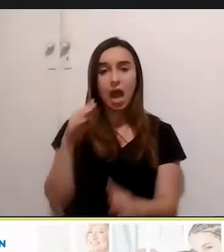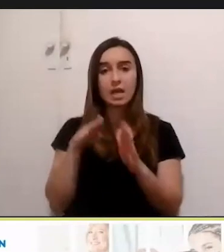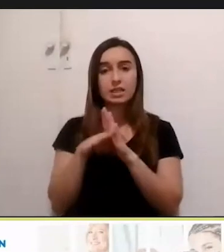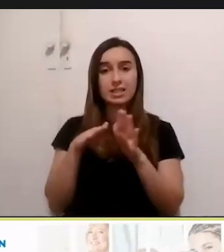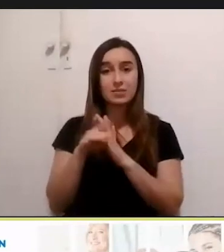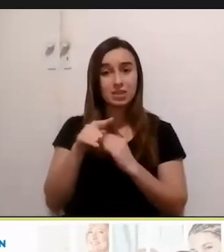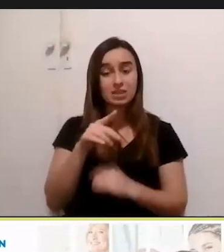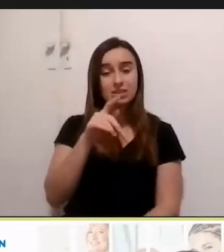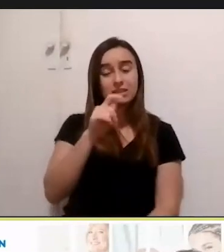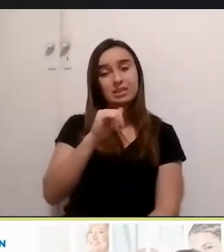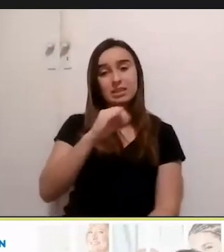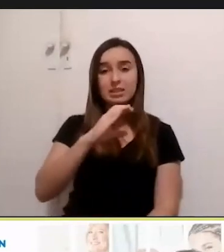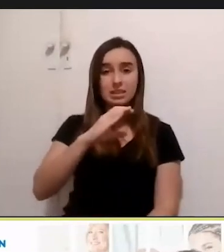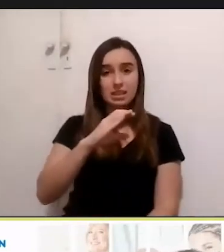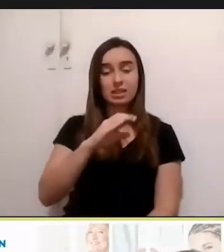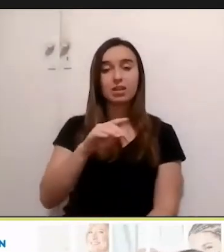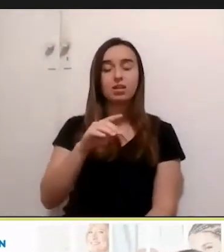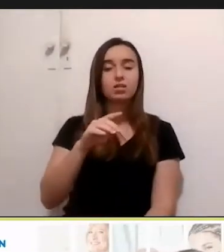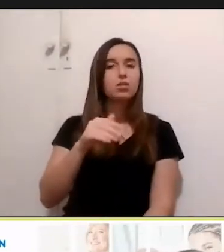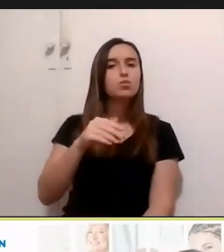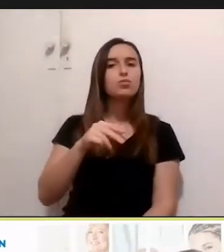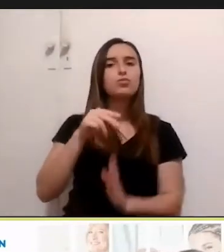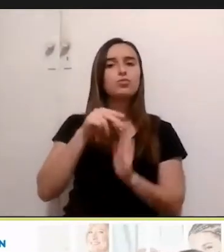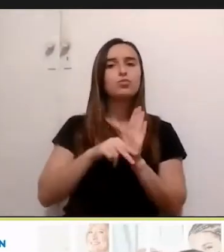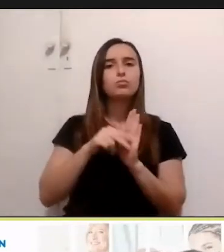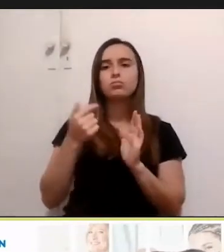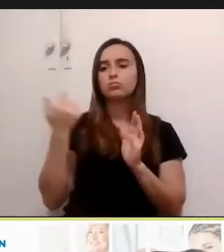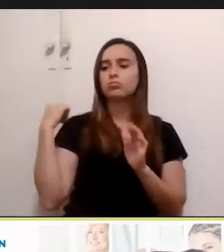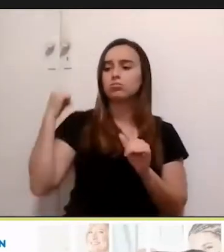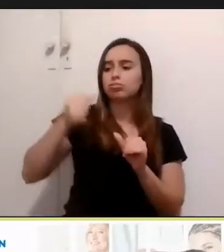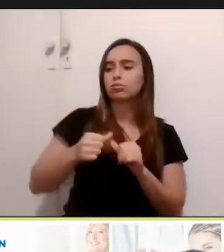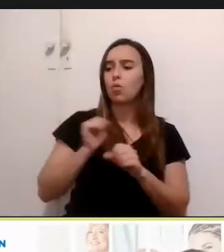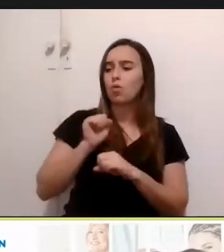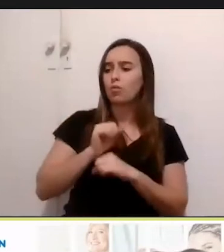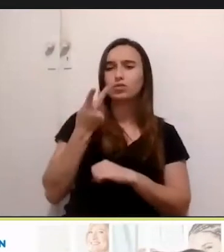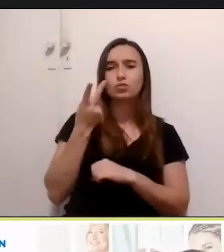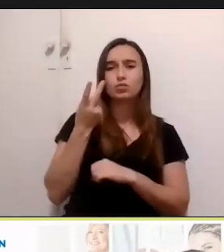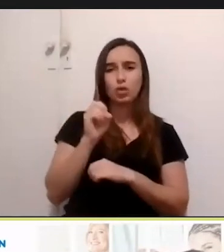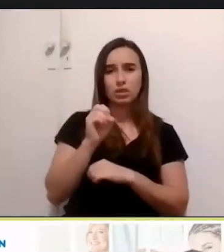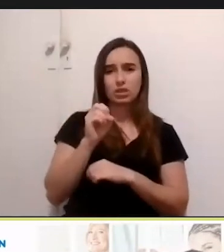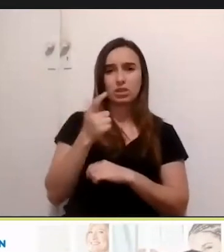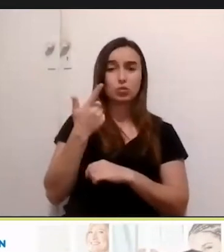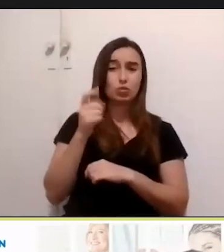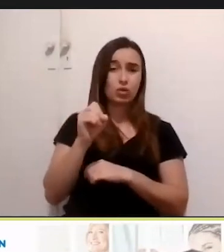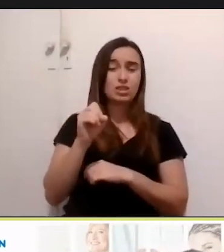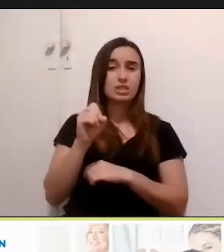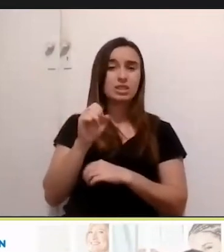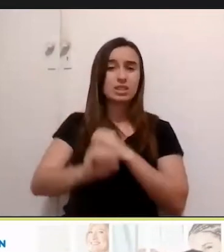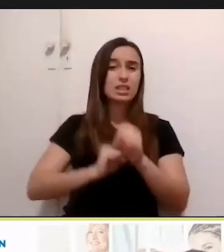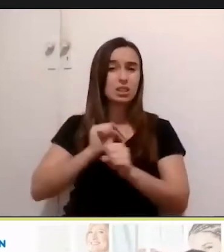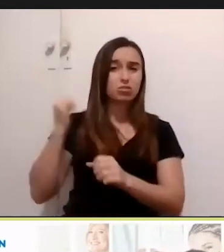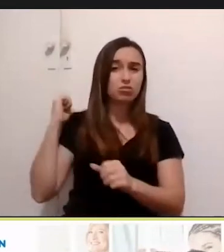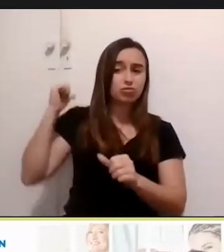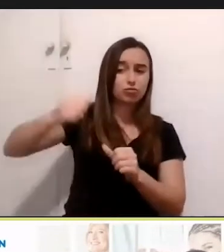It has been in operation for almost 20 years now. It's an initiative of the